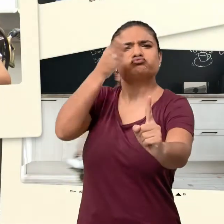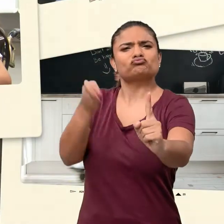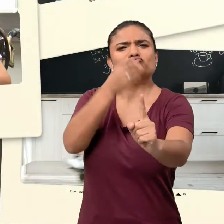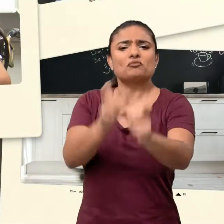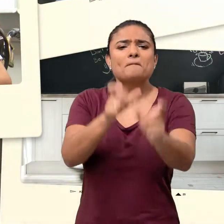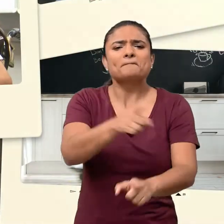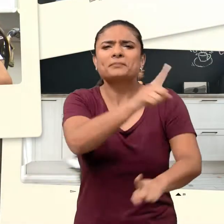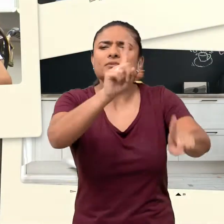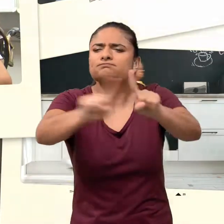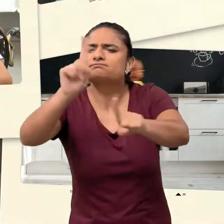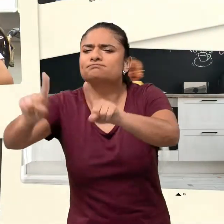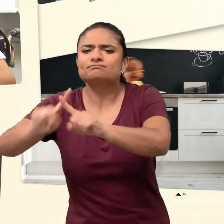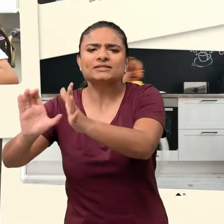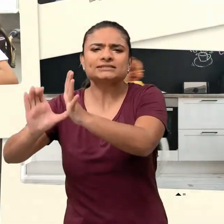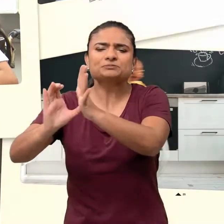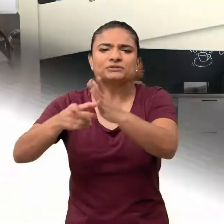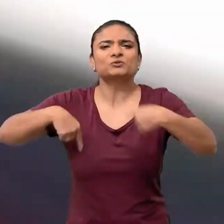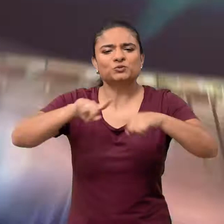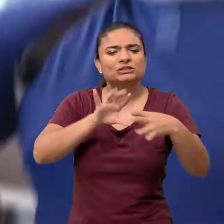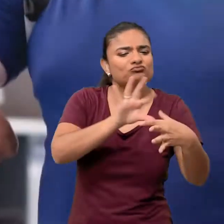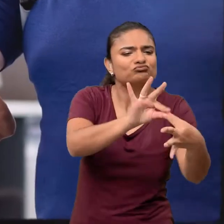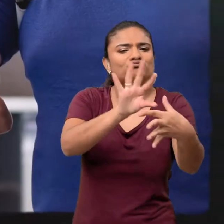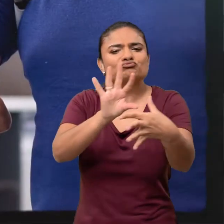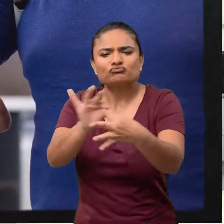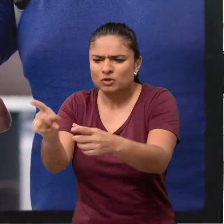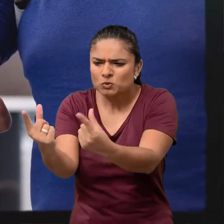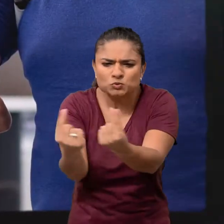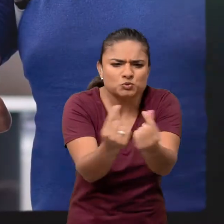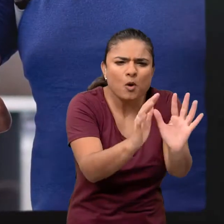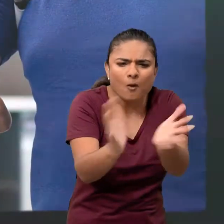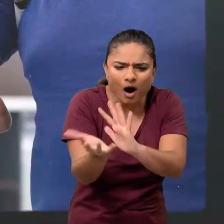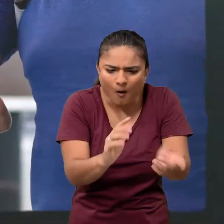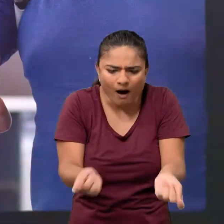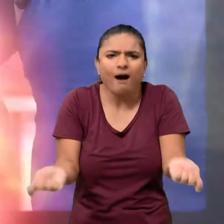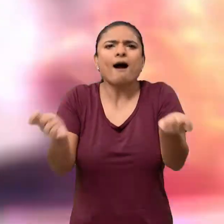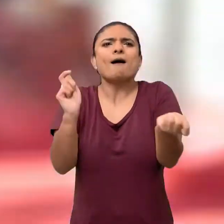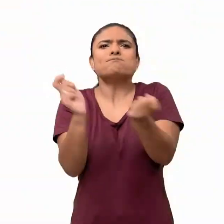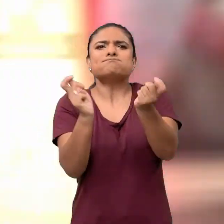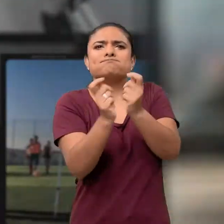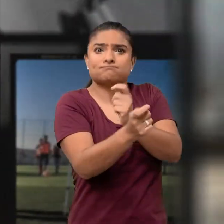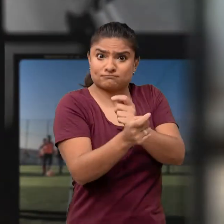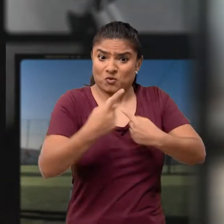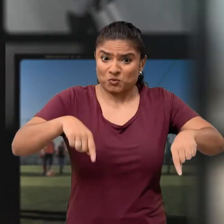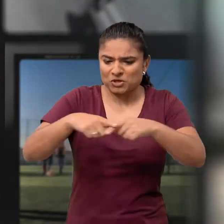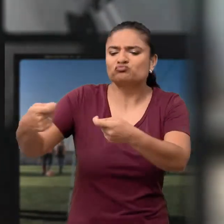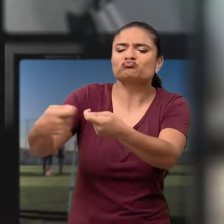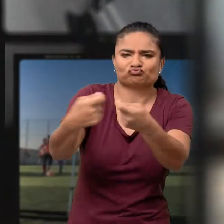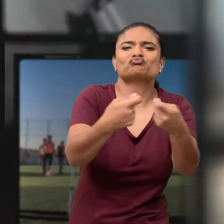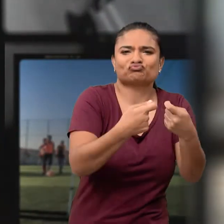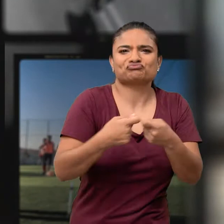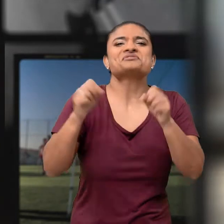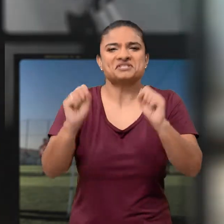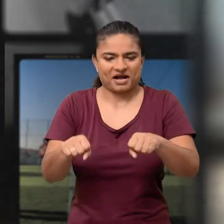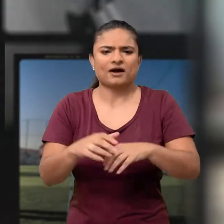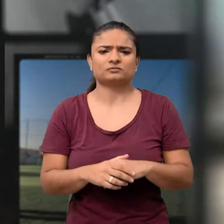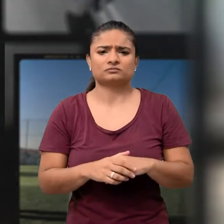Activated takes us on a journey of taking lessons from persons with disabilities in how we must do things differently to unleash the contributions